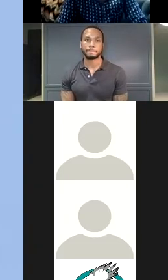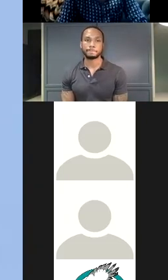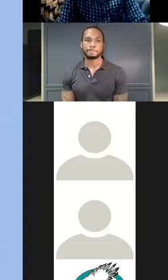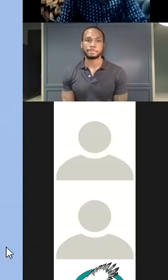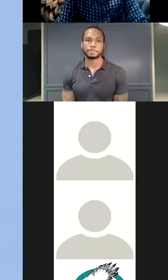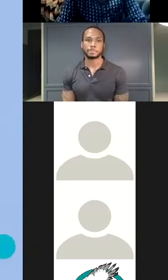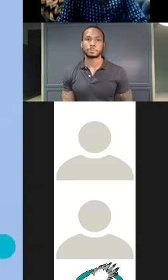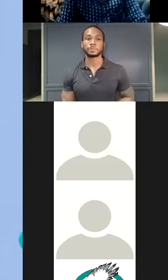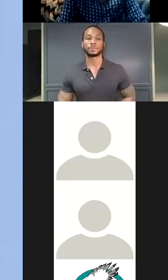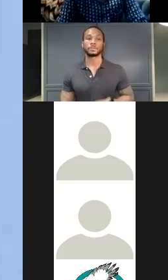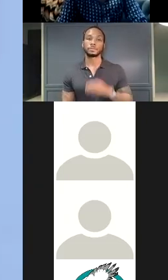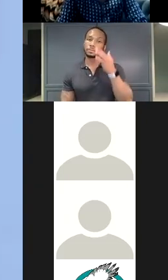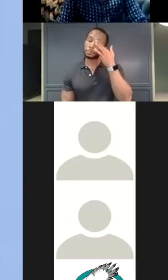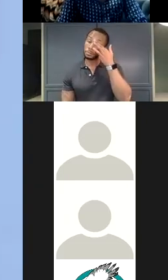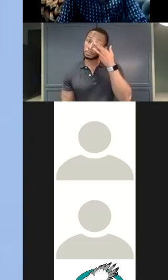And so